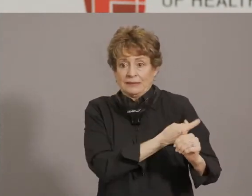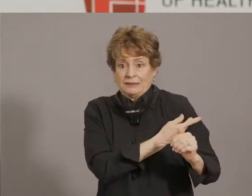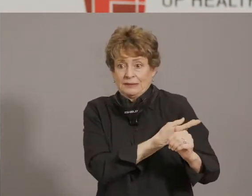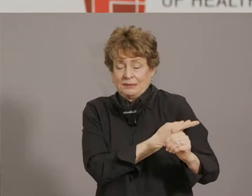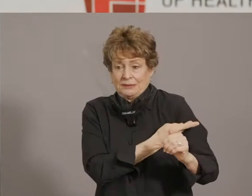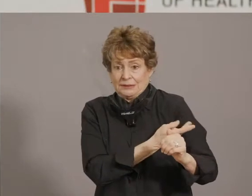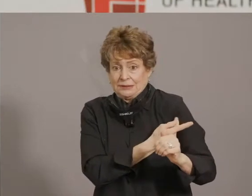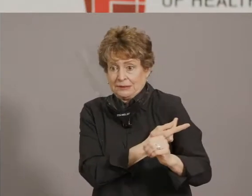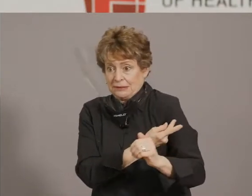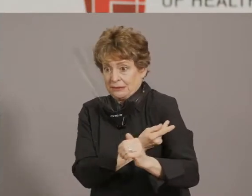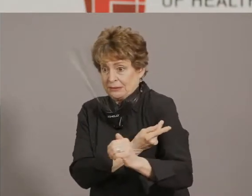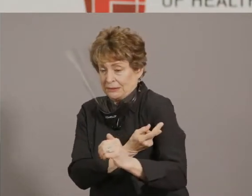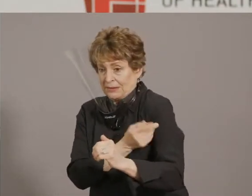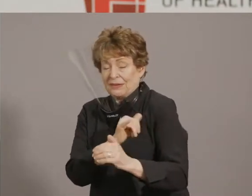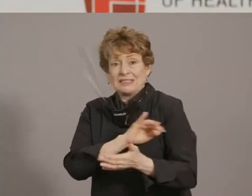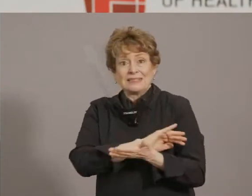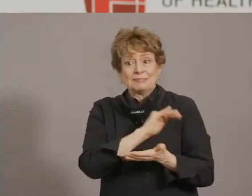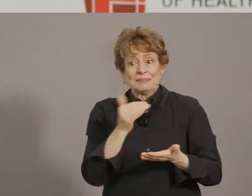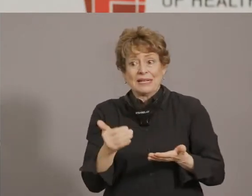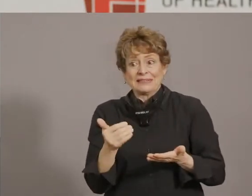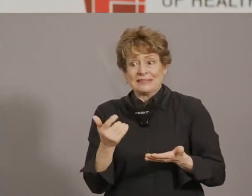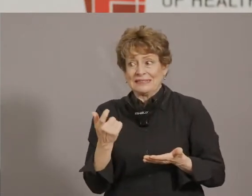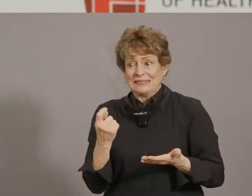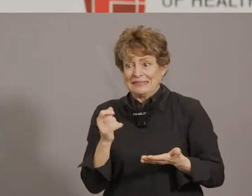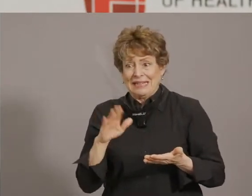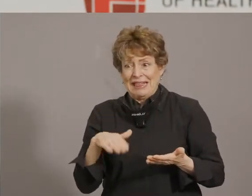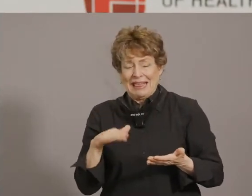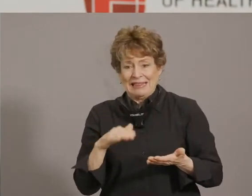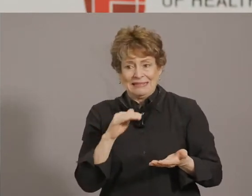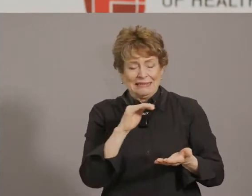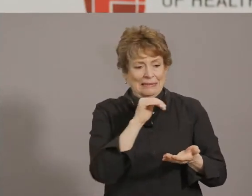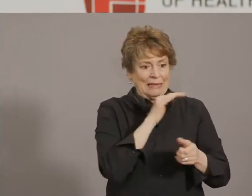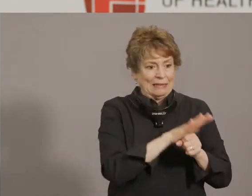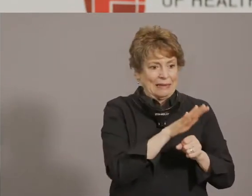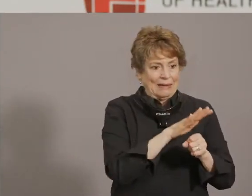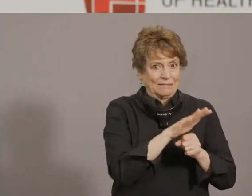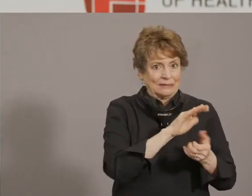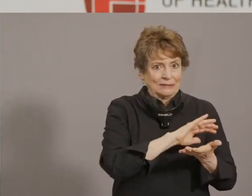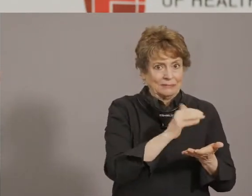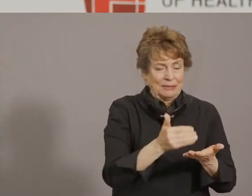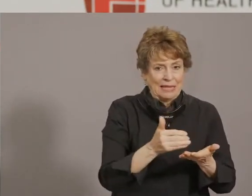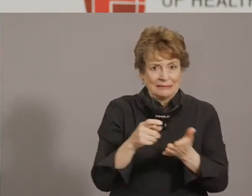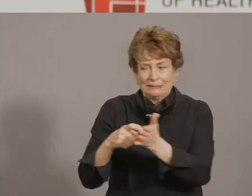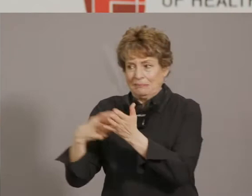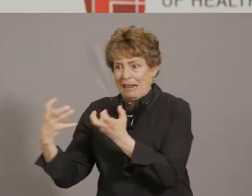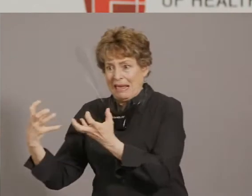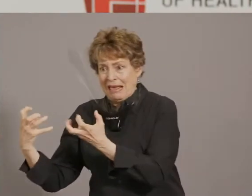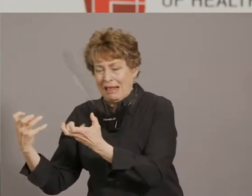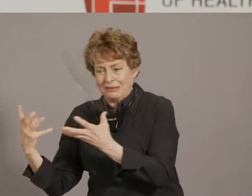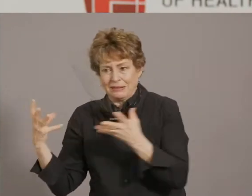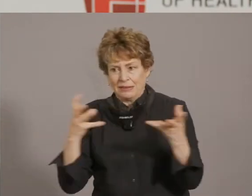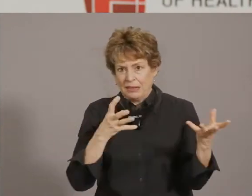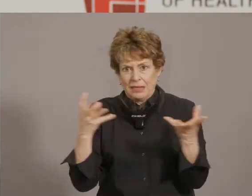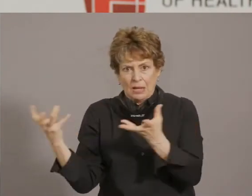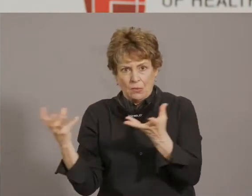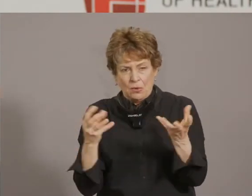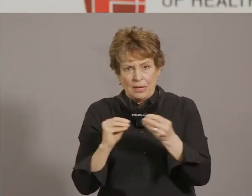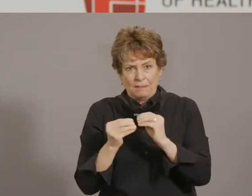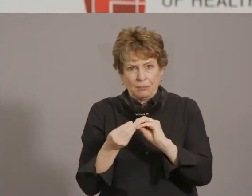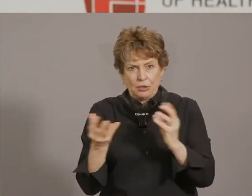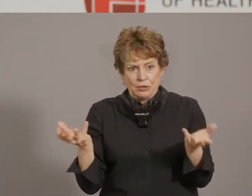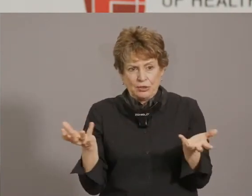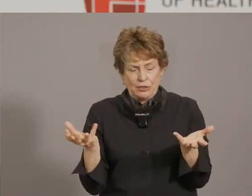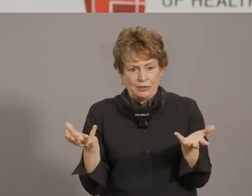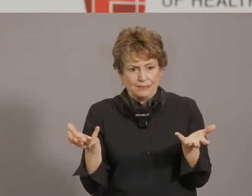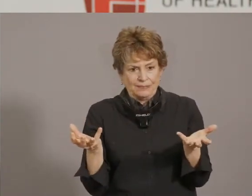demand right now? So that is a very great question, because there's a lot of strategy that's involved.